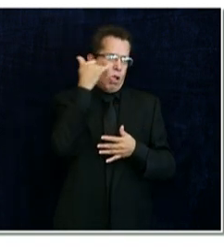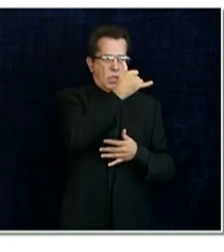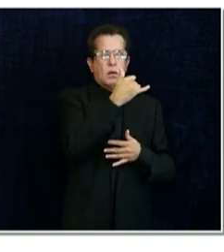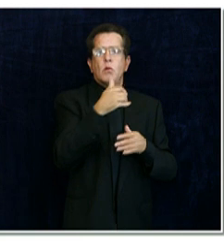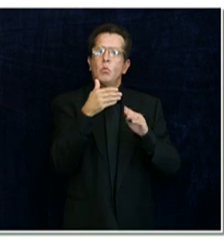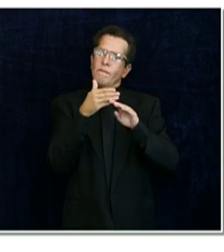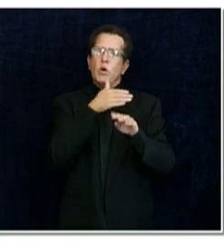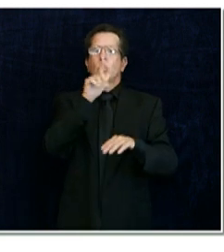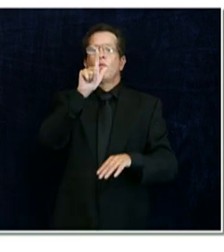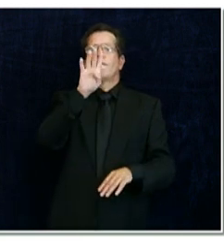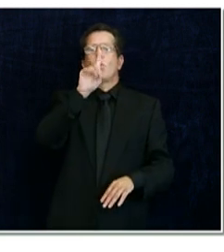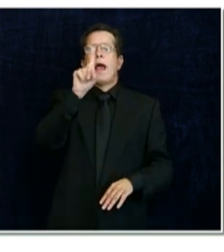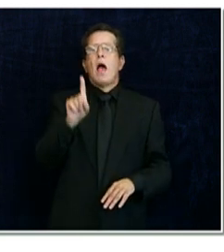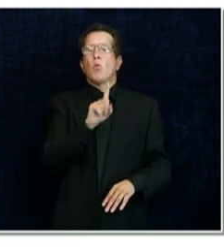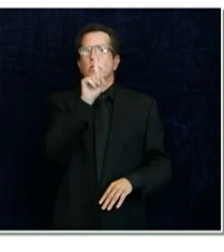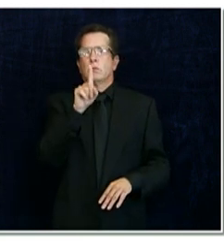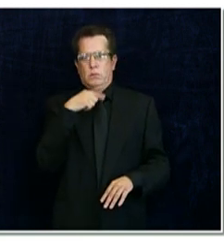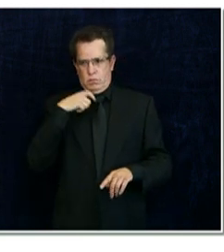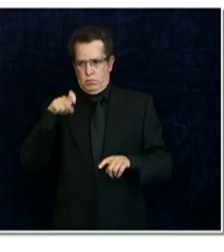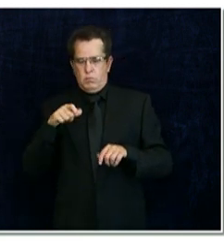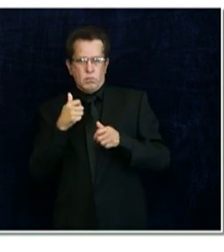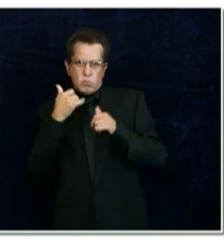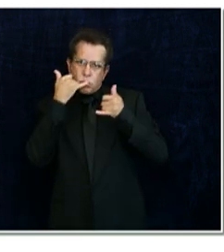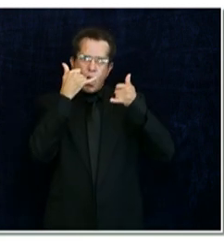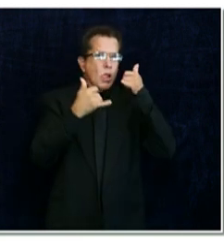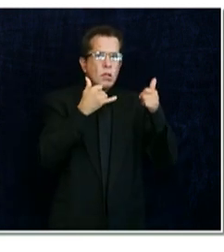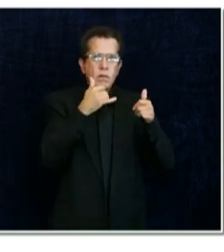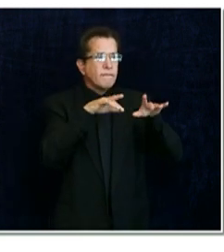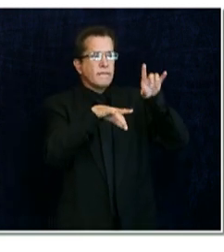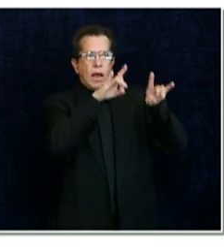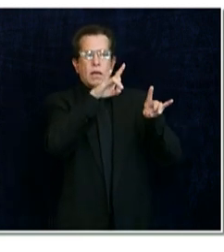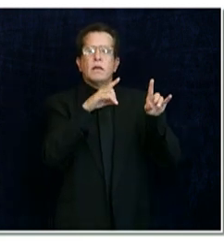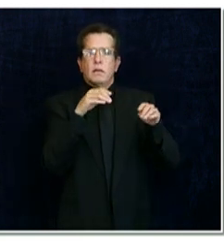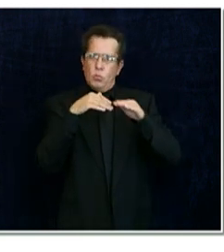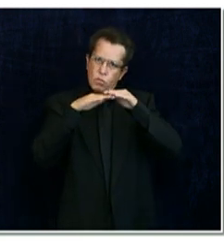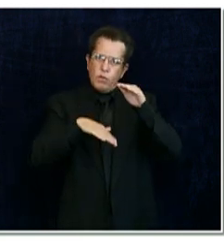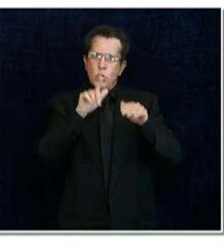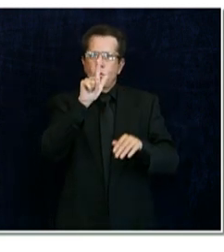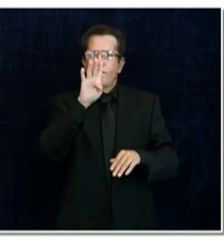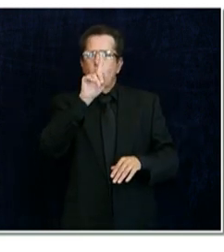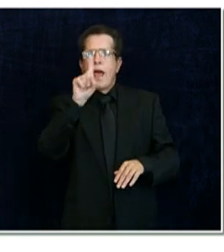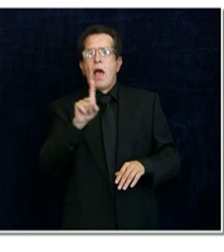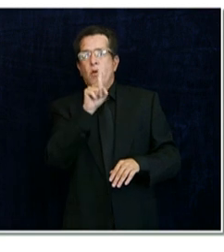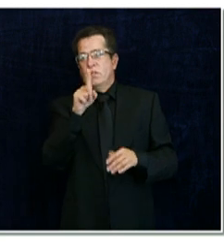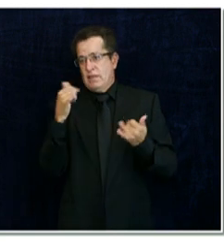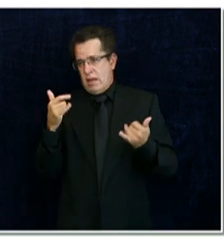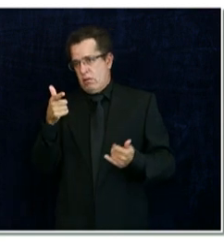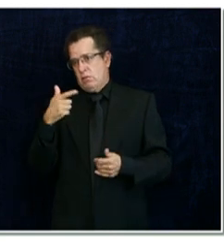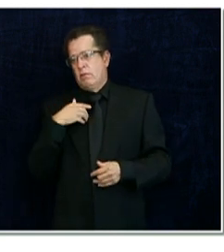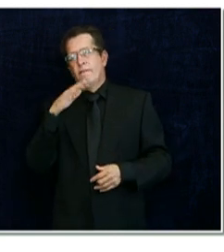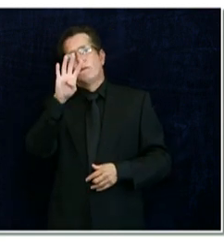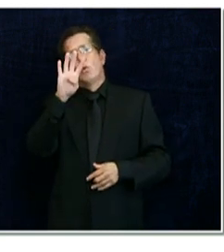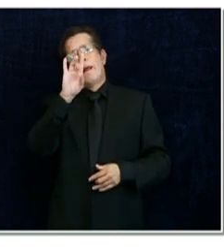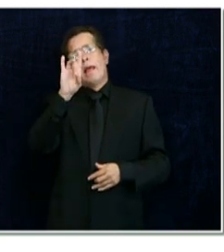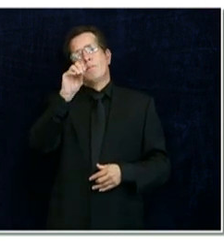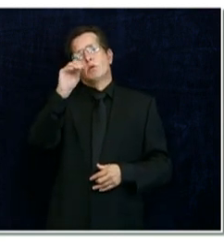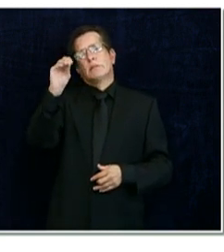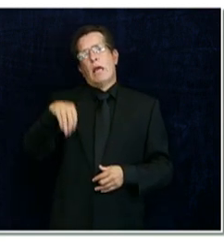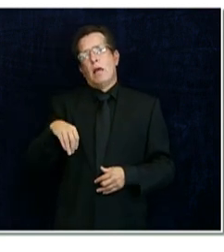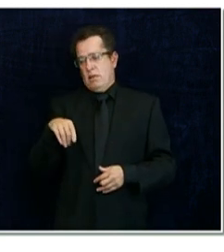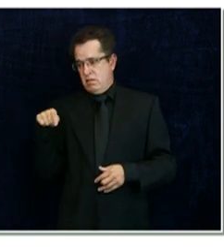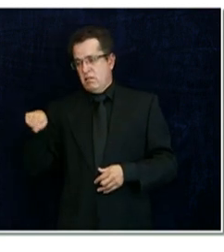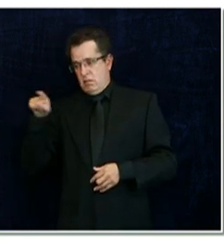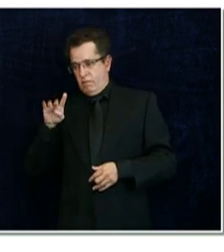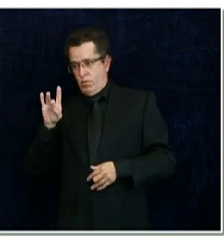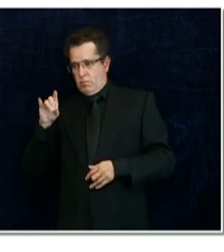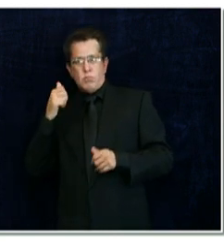of notification over the past 7-day period. Today's result is at 48% within the first